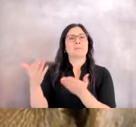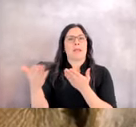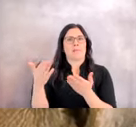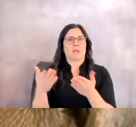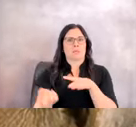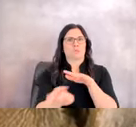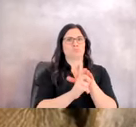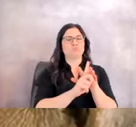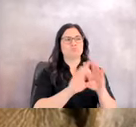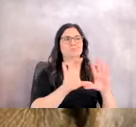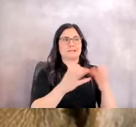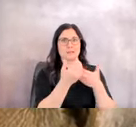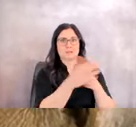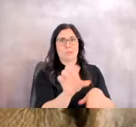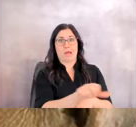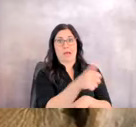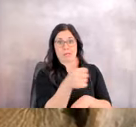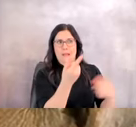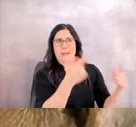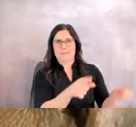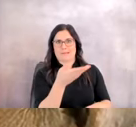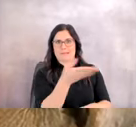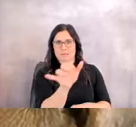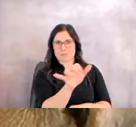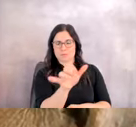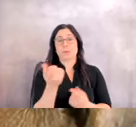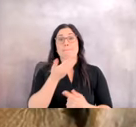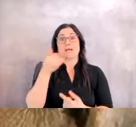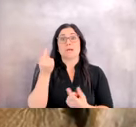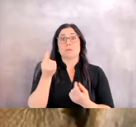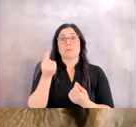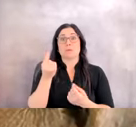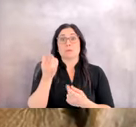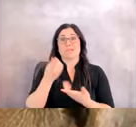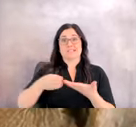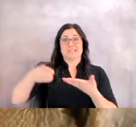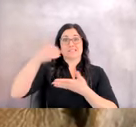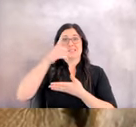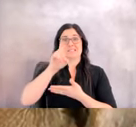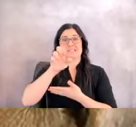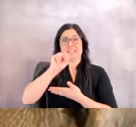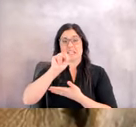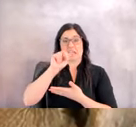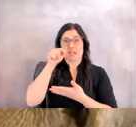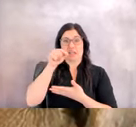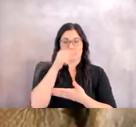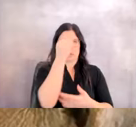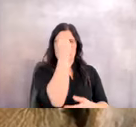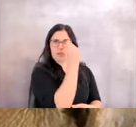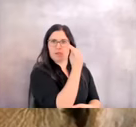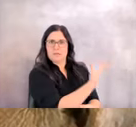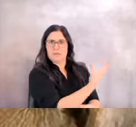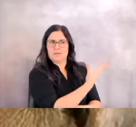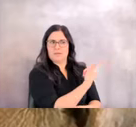So reporting, or at least having the conversation with your own dean, and getting the consultation on what you